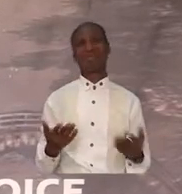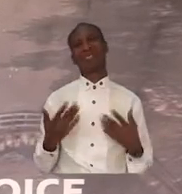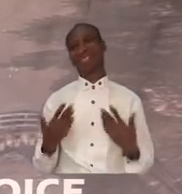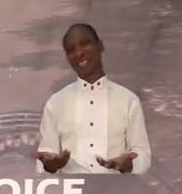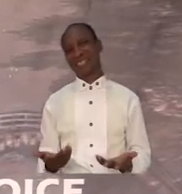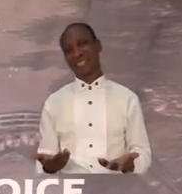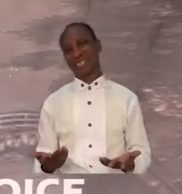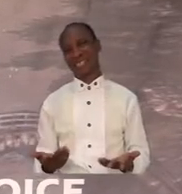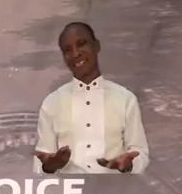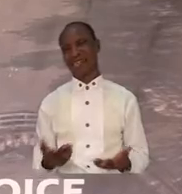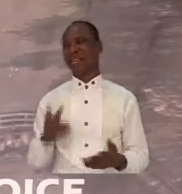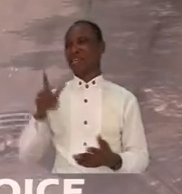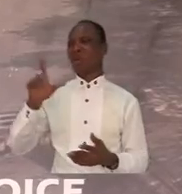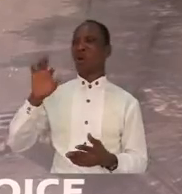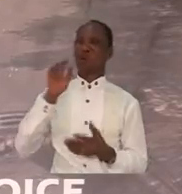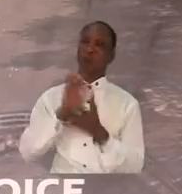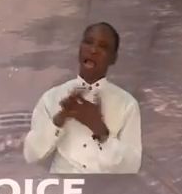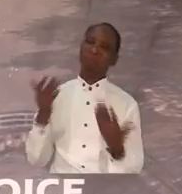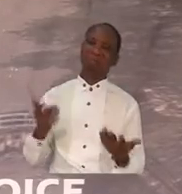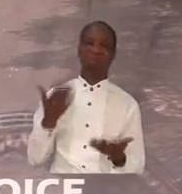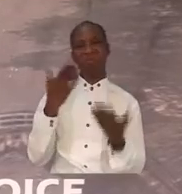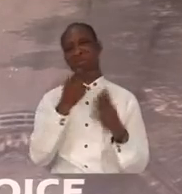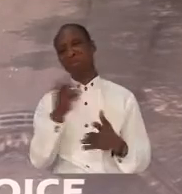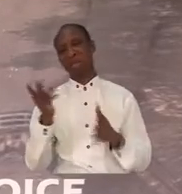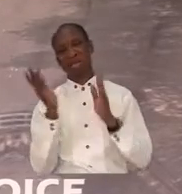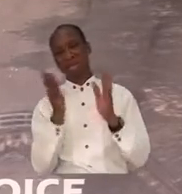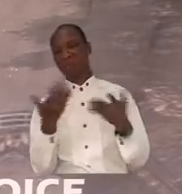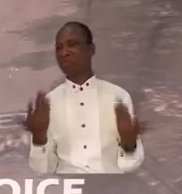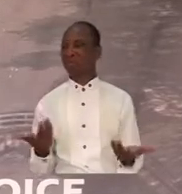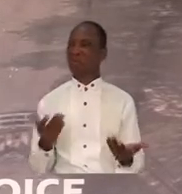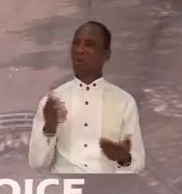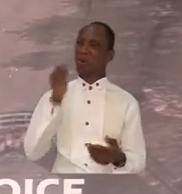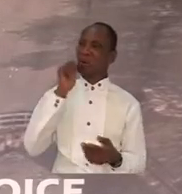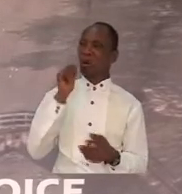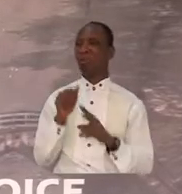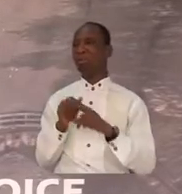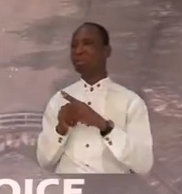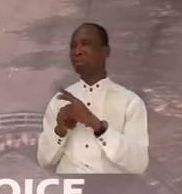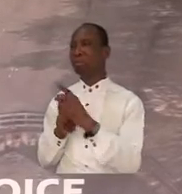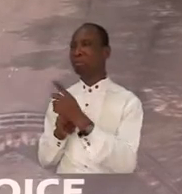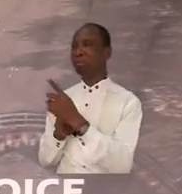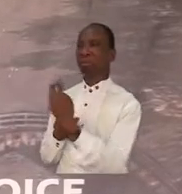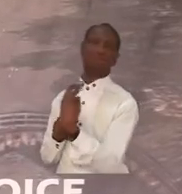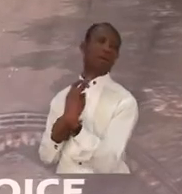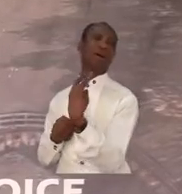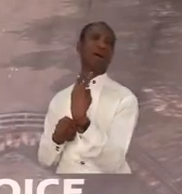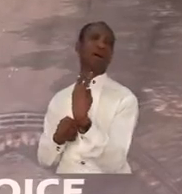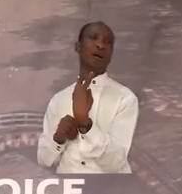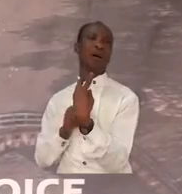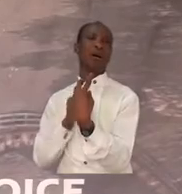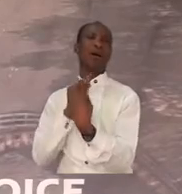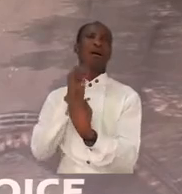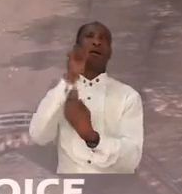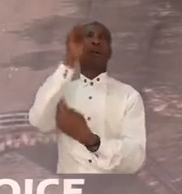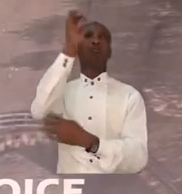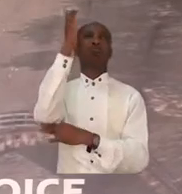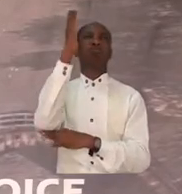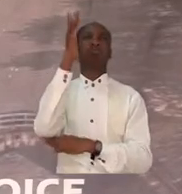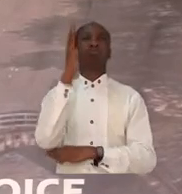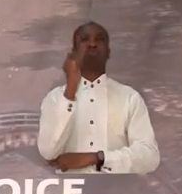said Niamh, where Jane Nature knew. Se die ben ne kan wo ya mi ma mi ko twa na ni hwe na chi ya waka ho